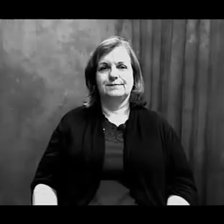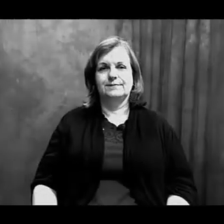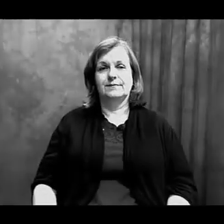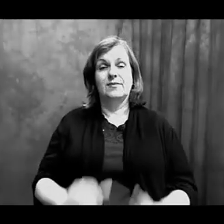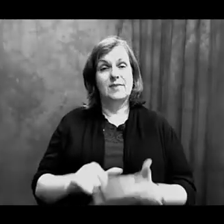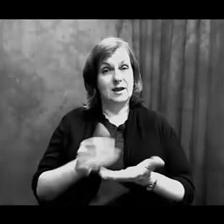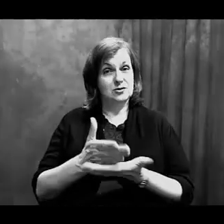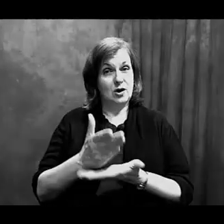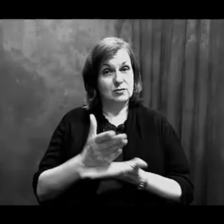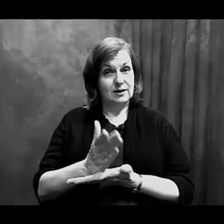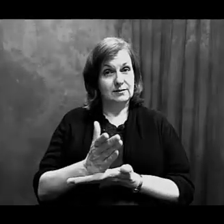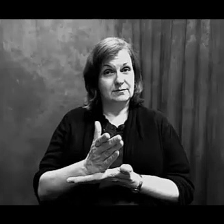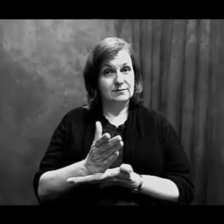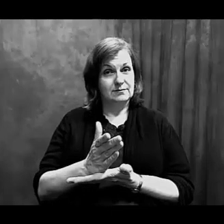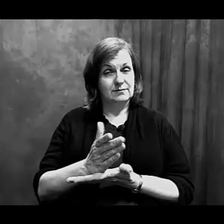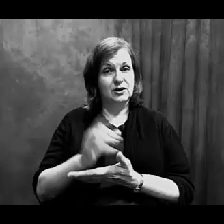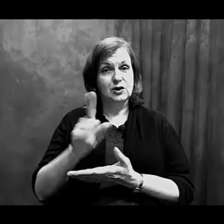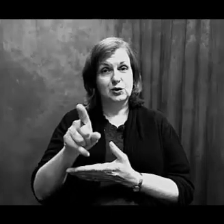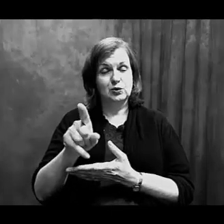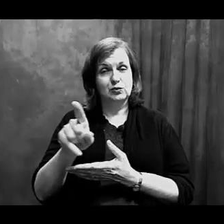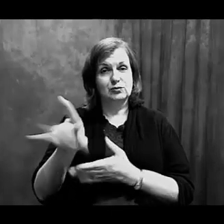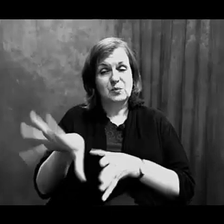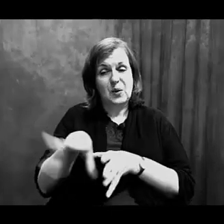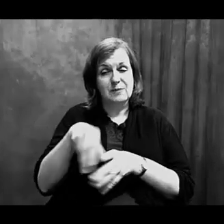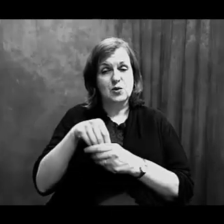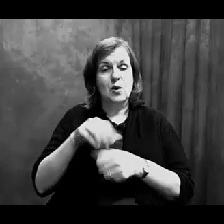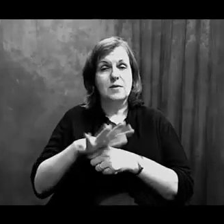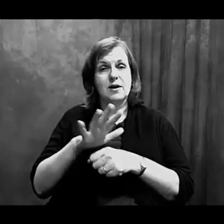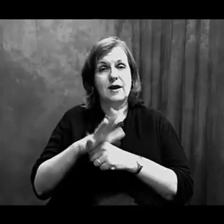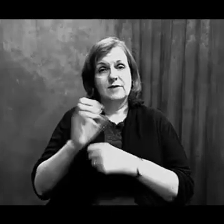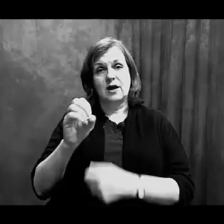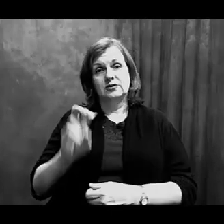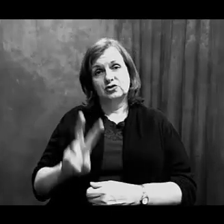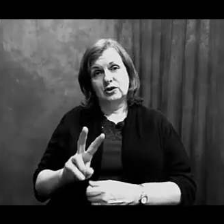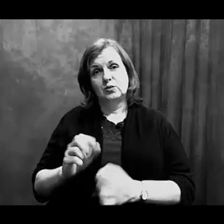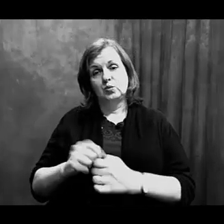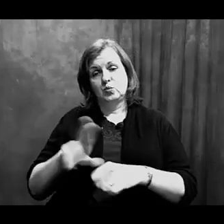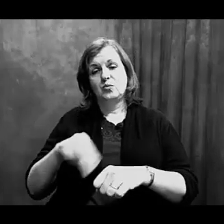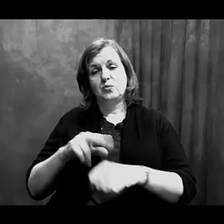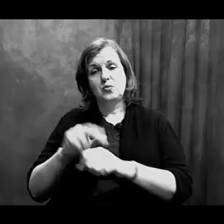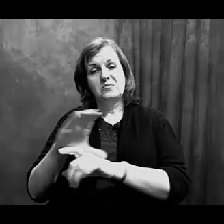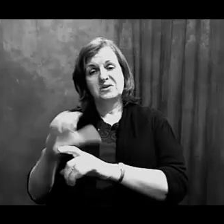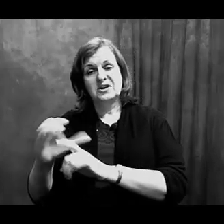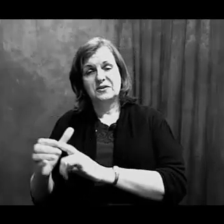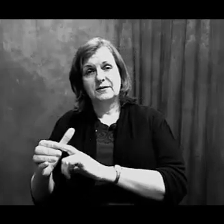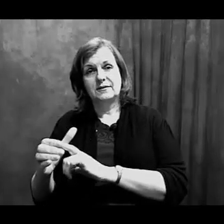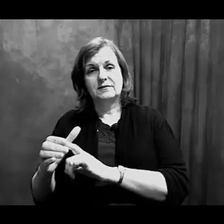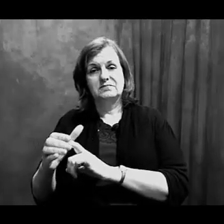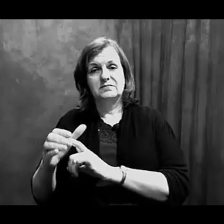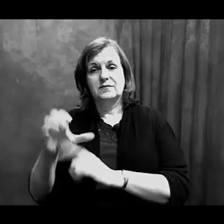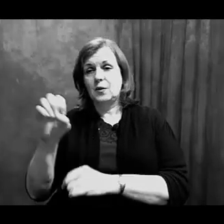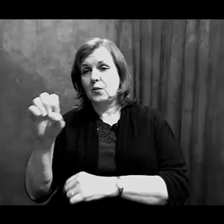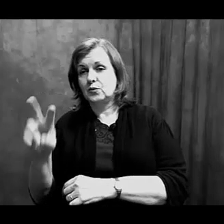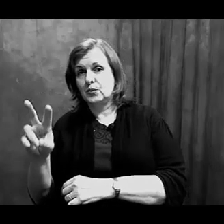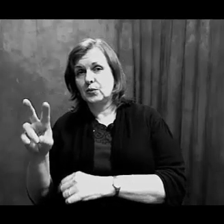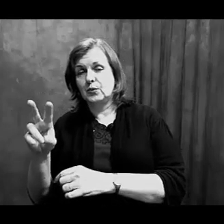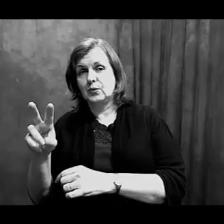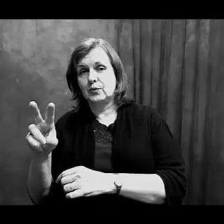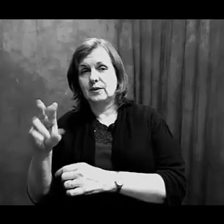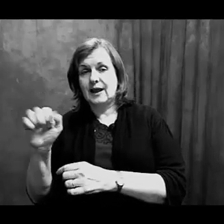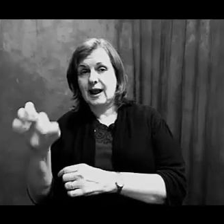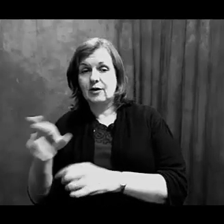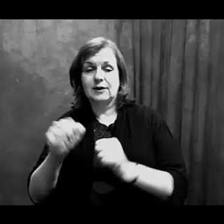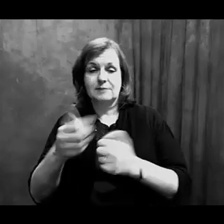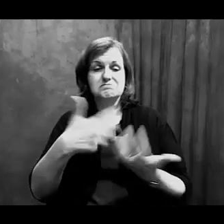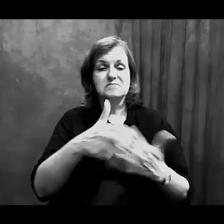is okay. You're getting enough oxygen in under normal conditions that this will be just fine. This will work just